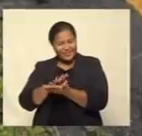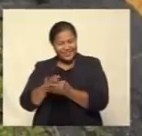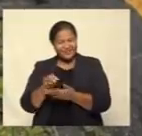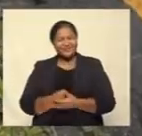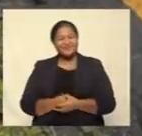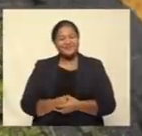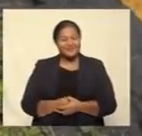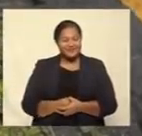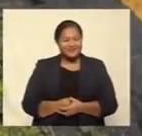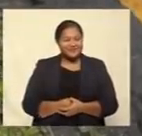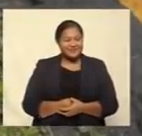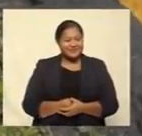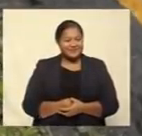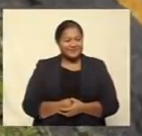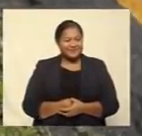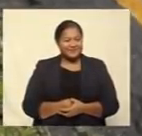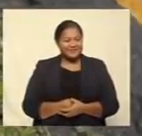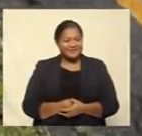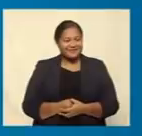us.